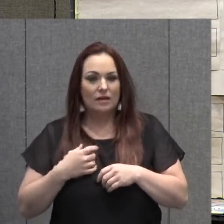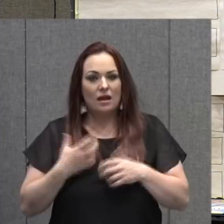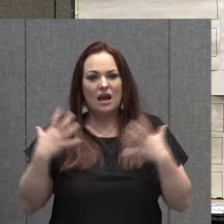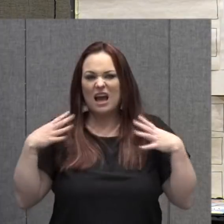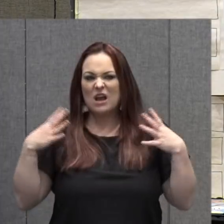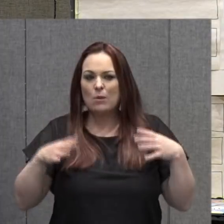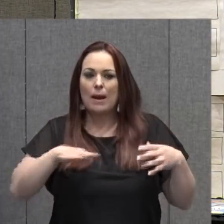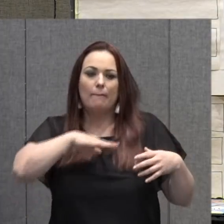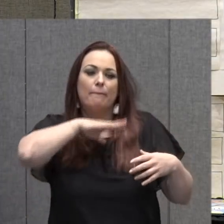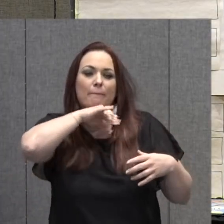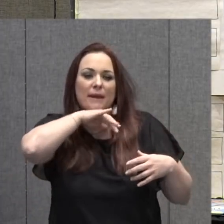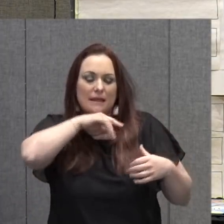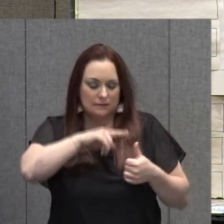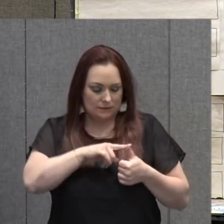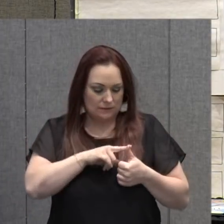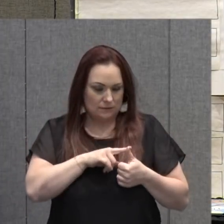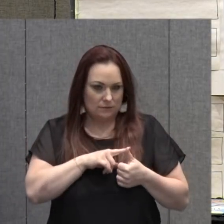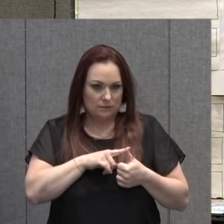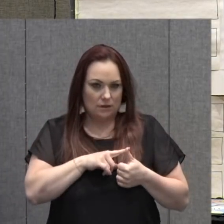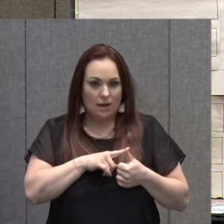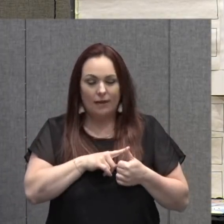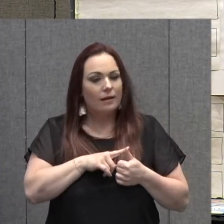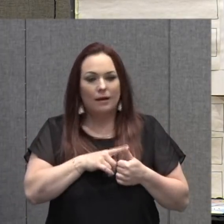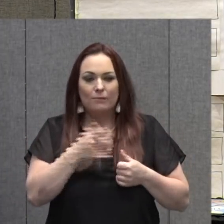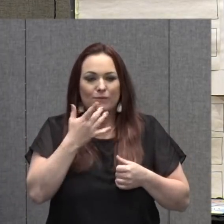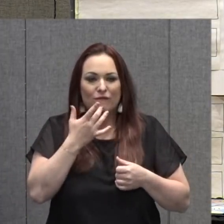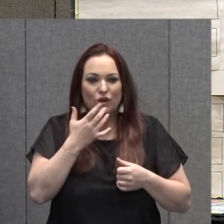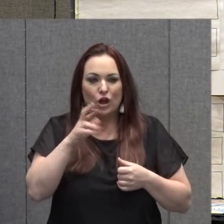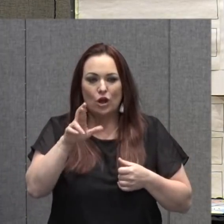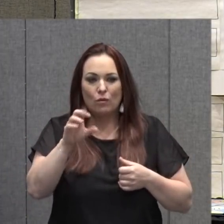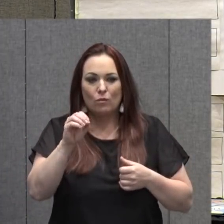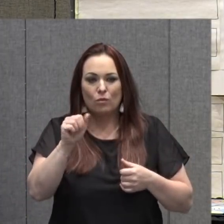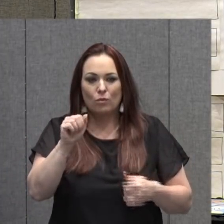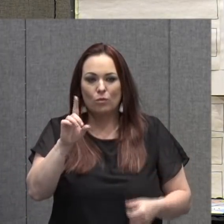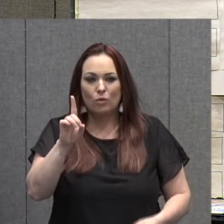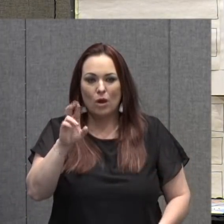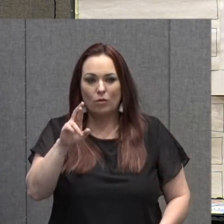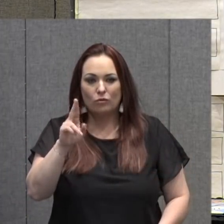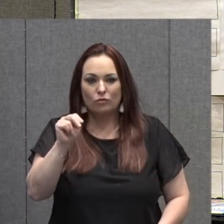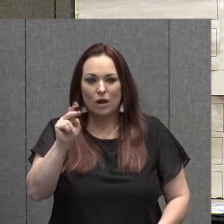I want three roadrunners.